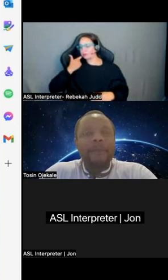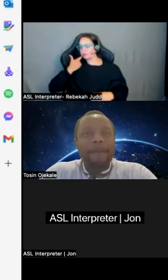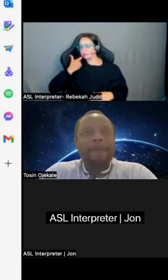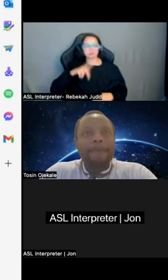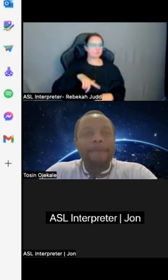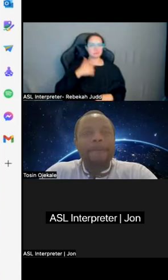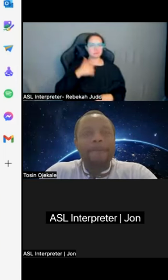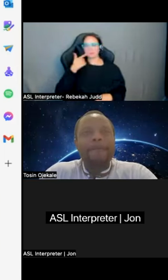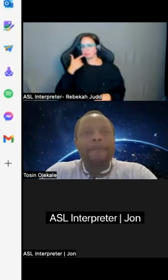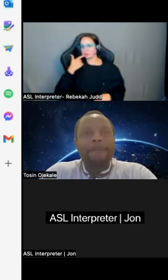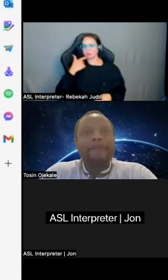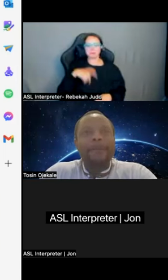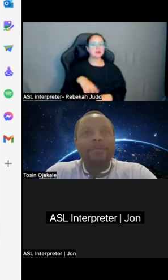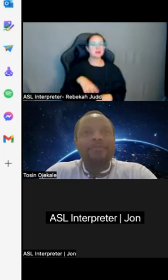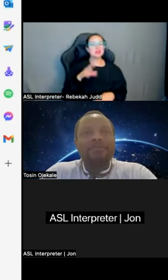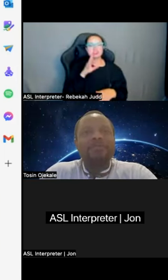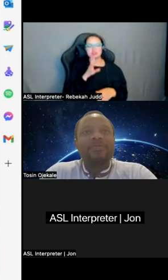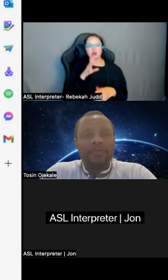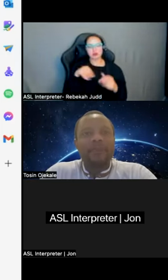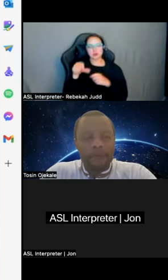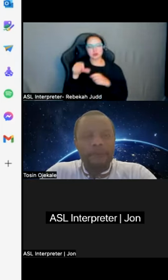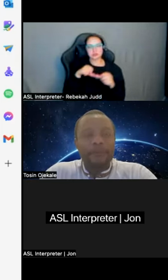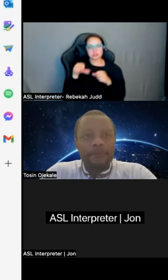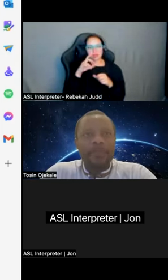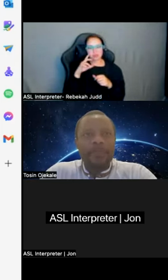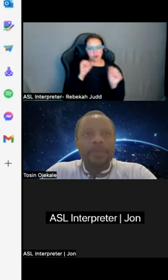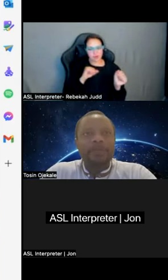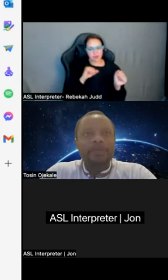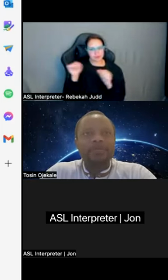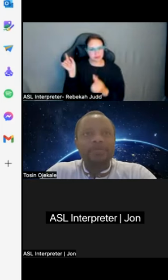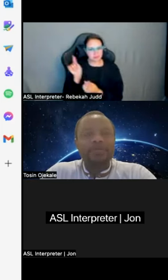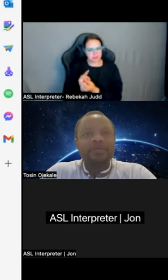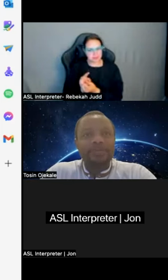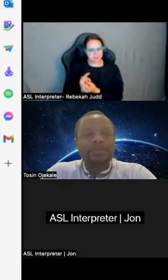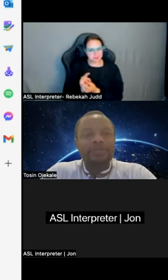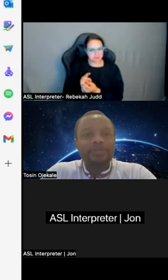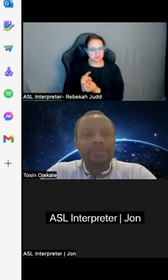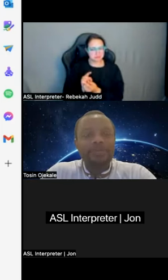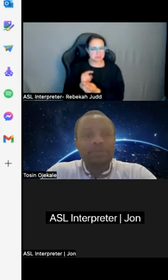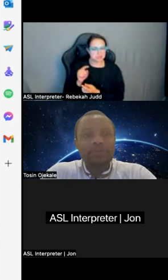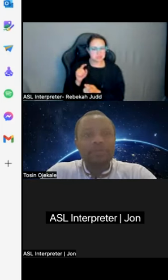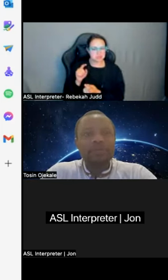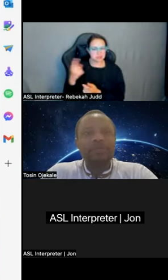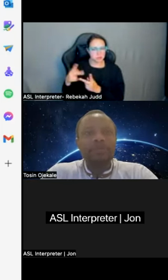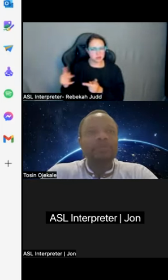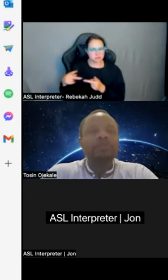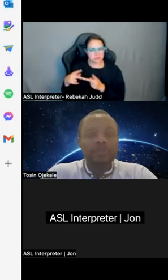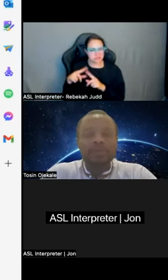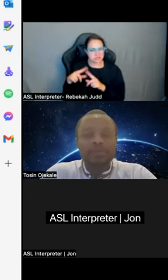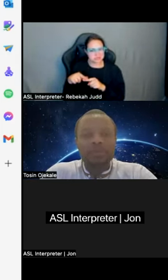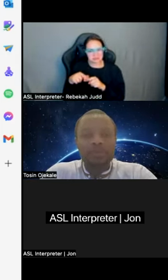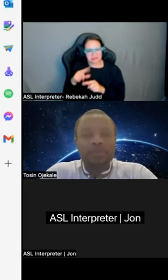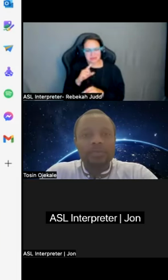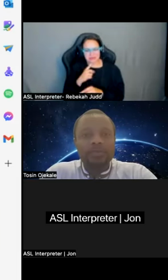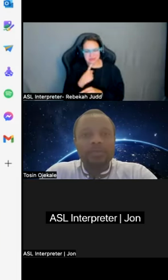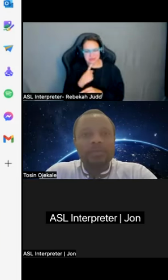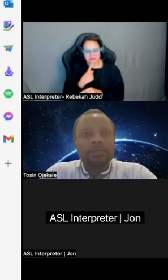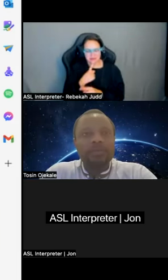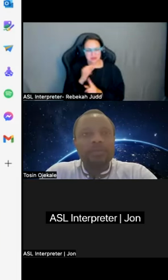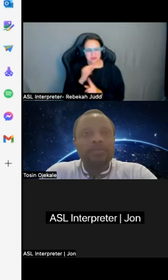we'd possibly meet in a, you know, depending on the severity of it, and then exit